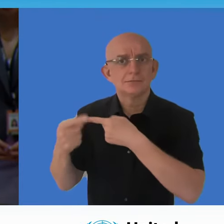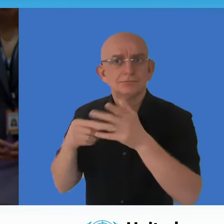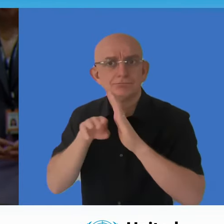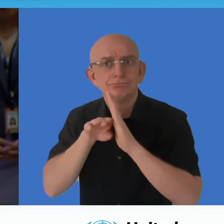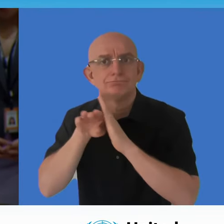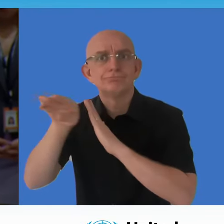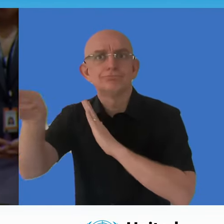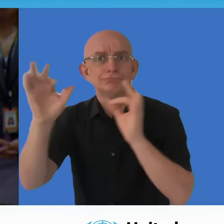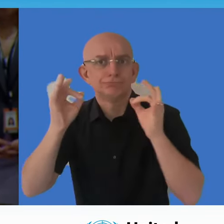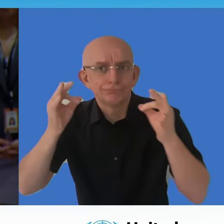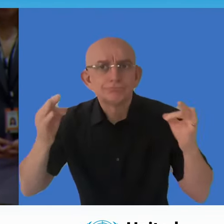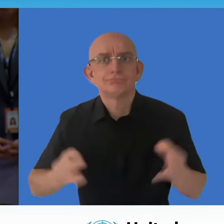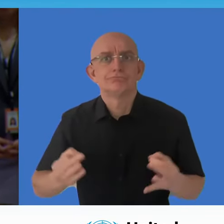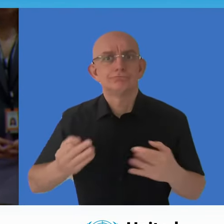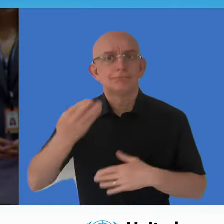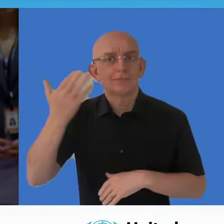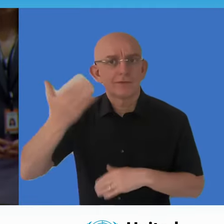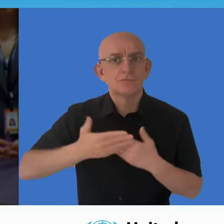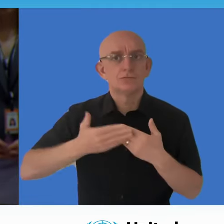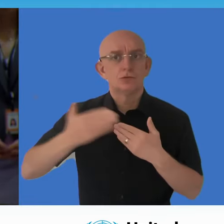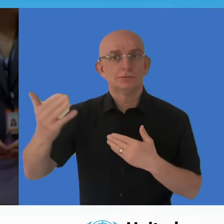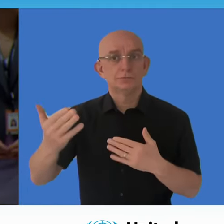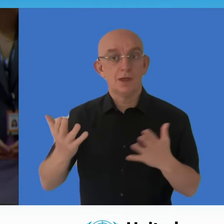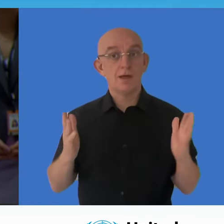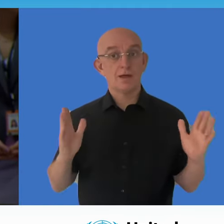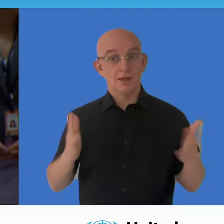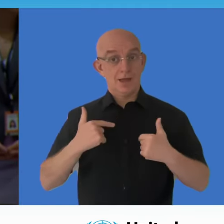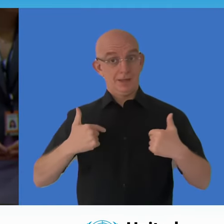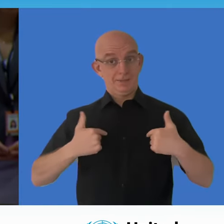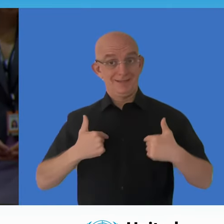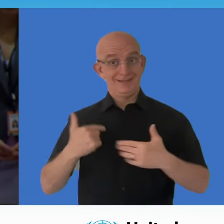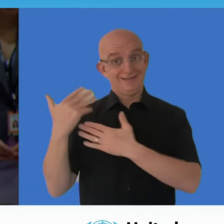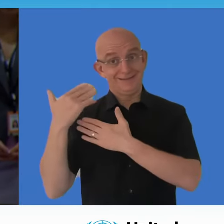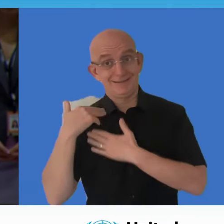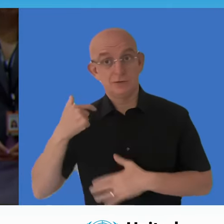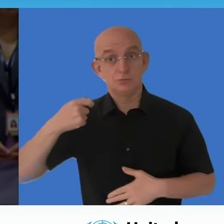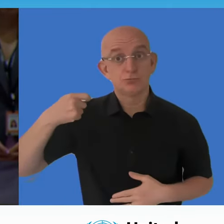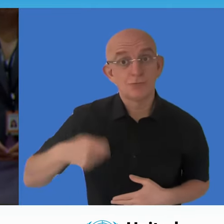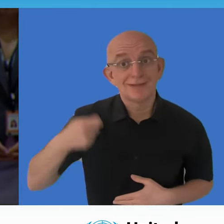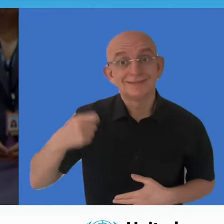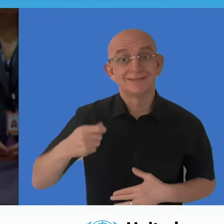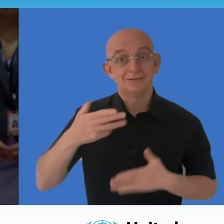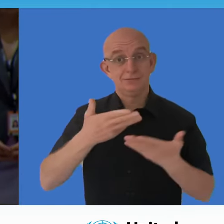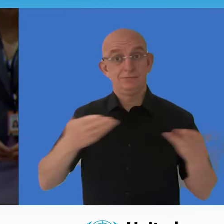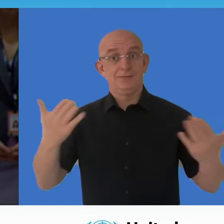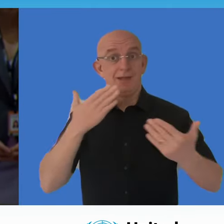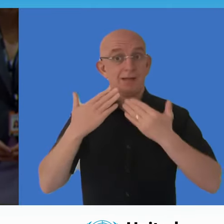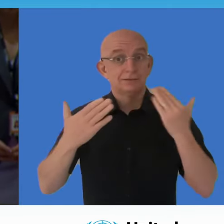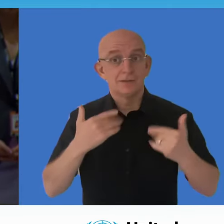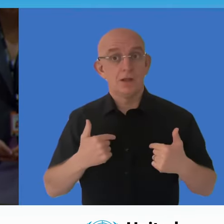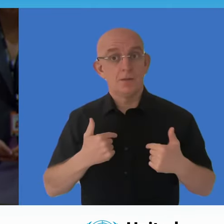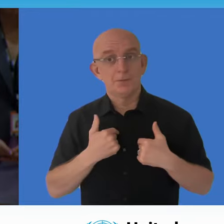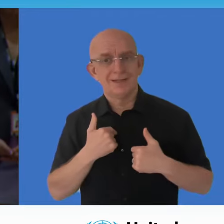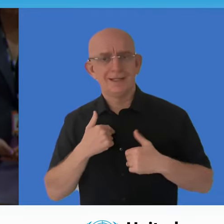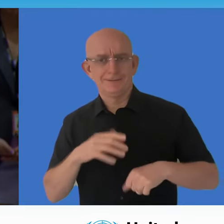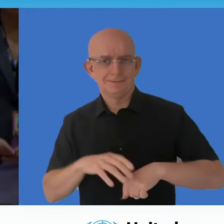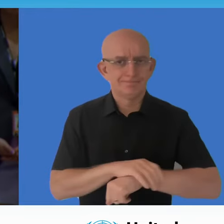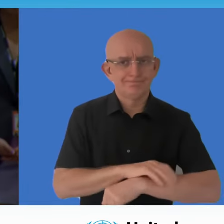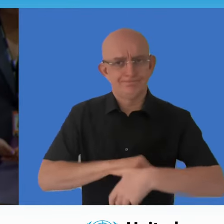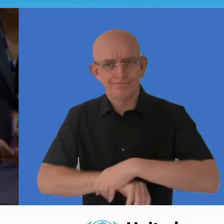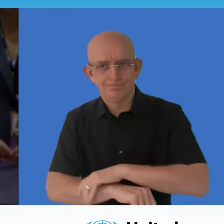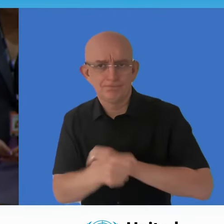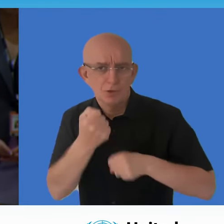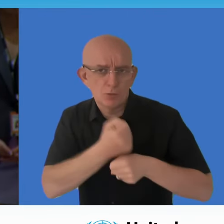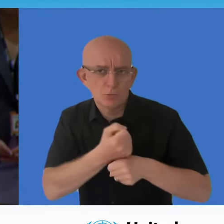As President of the General Assembly, I am not only committed to working with young people to promote sustainable